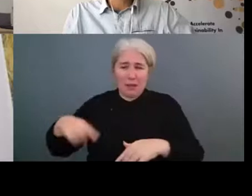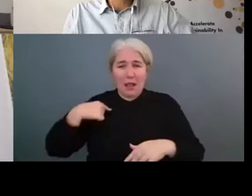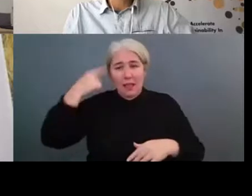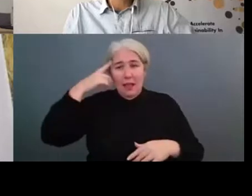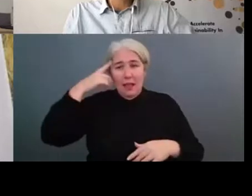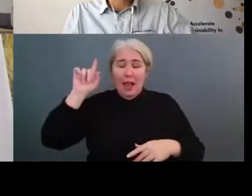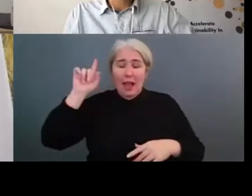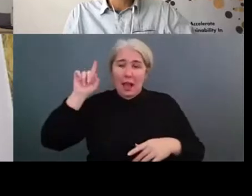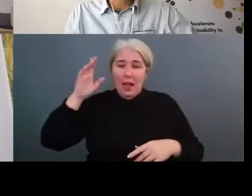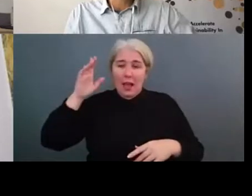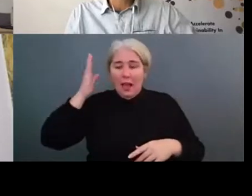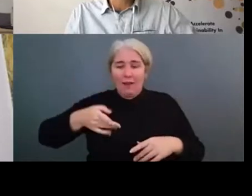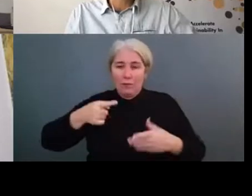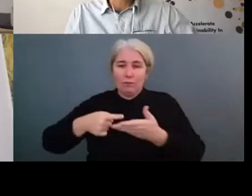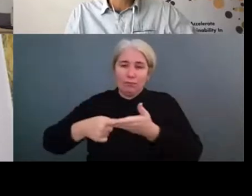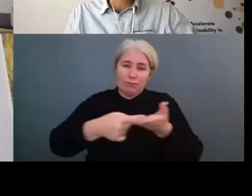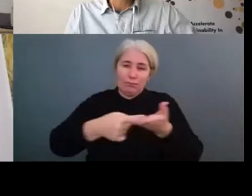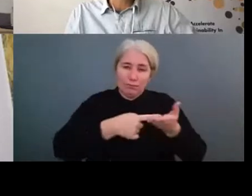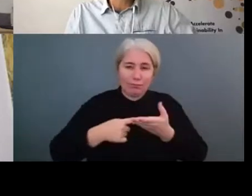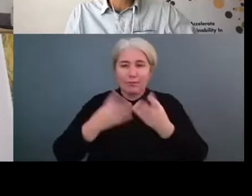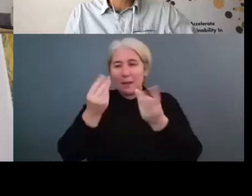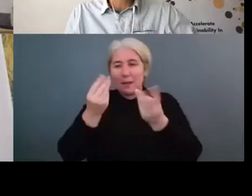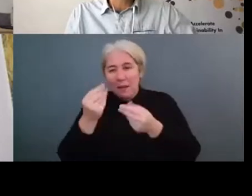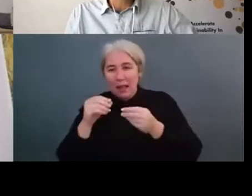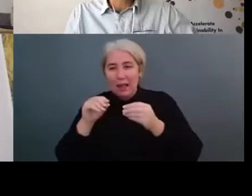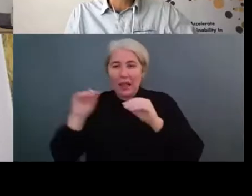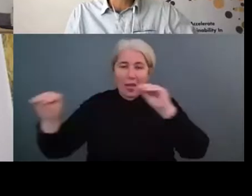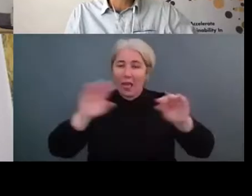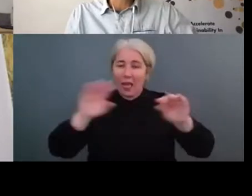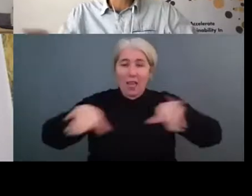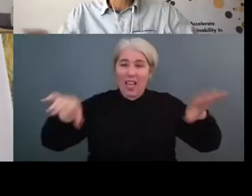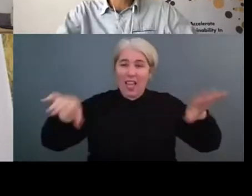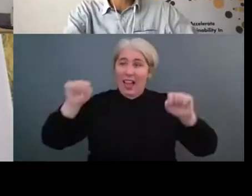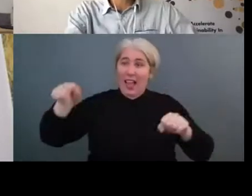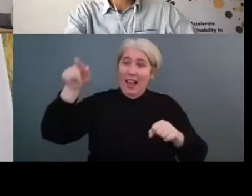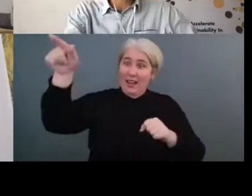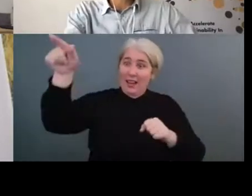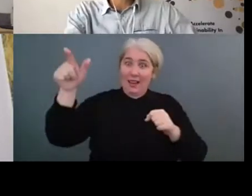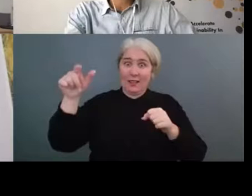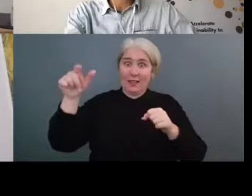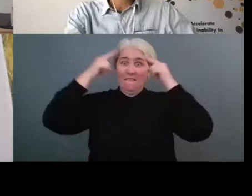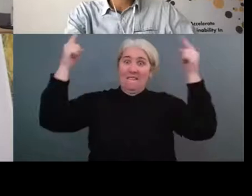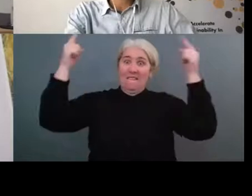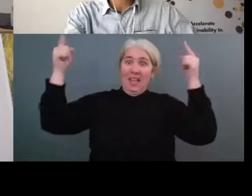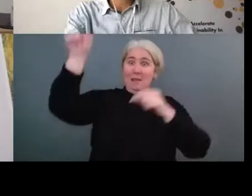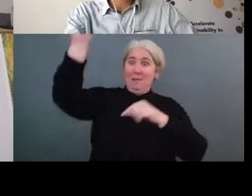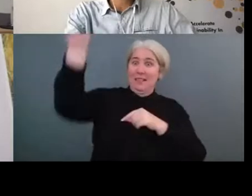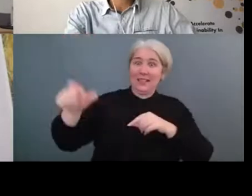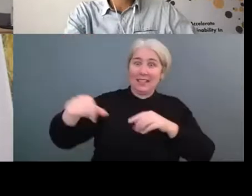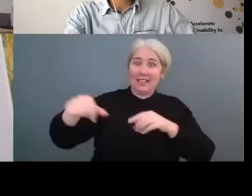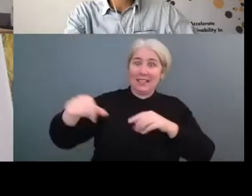another discussion of like, how much money can we put in that sort of things.